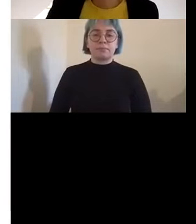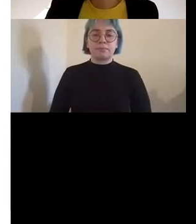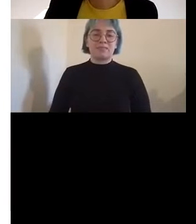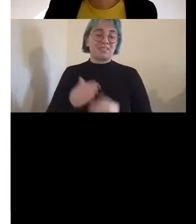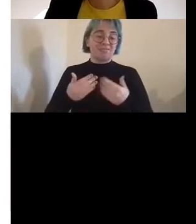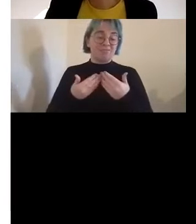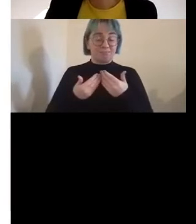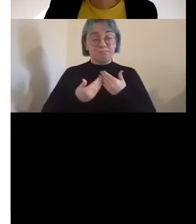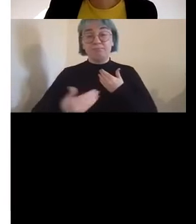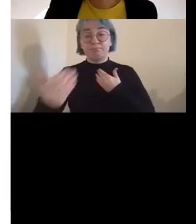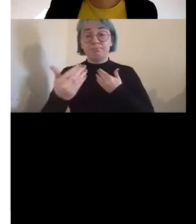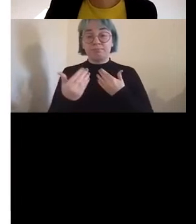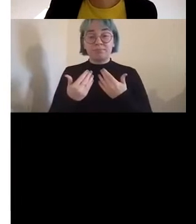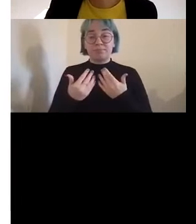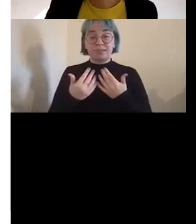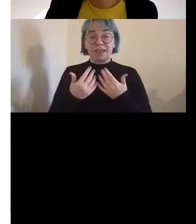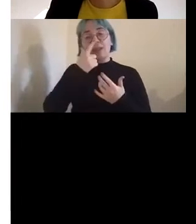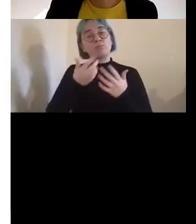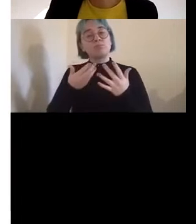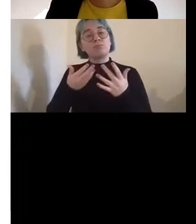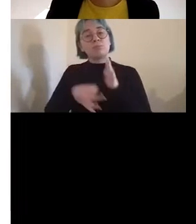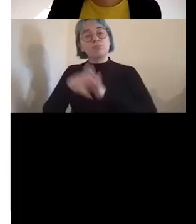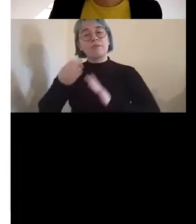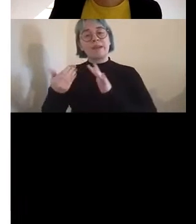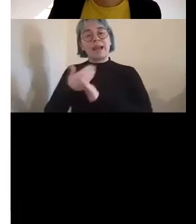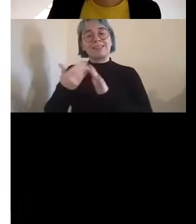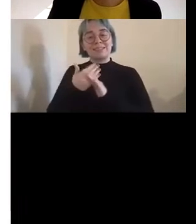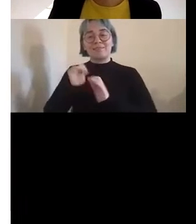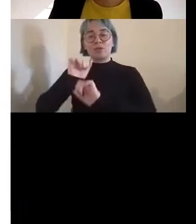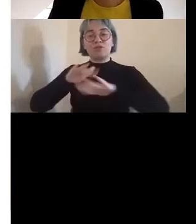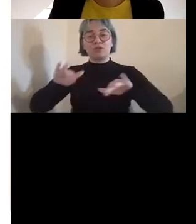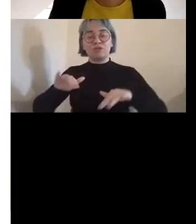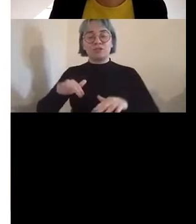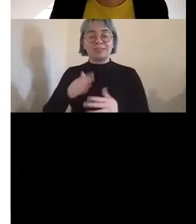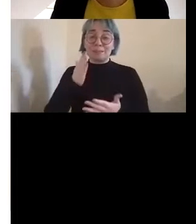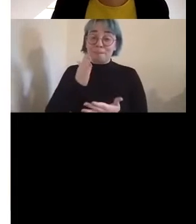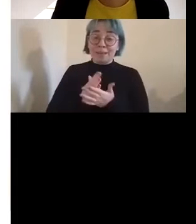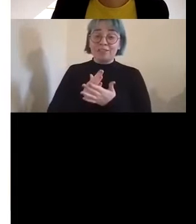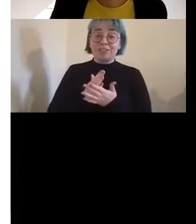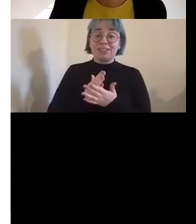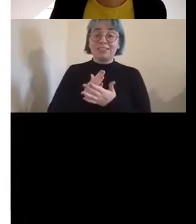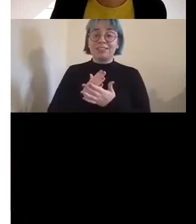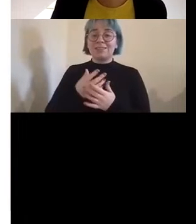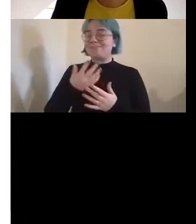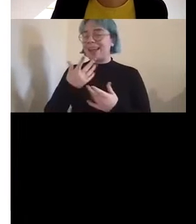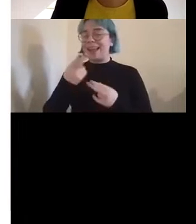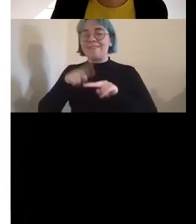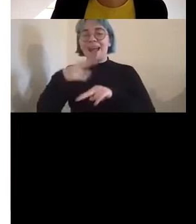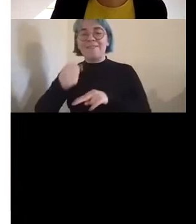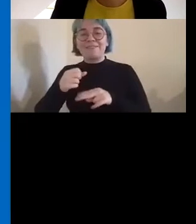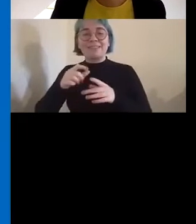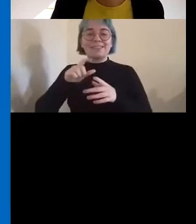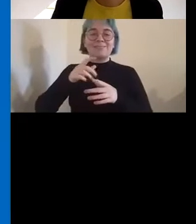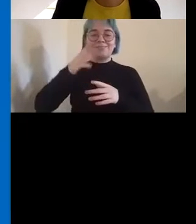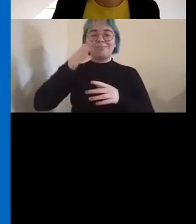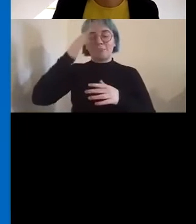further improve access also to the procedural rights of the children, especially when they have special needs or special vulnerabilities